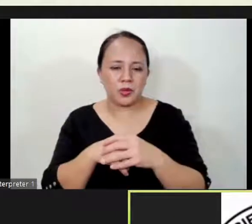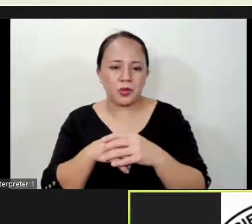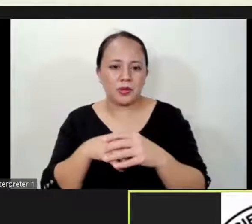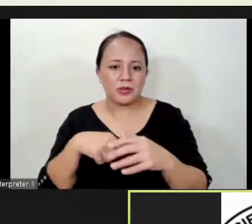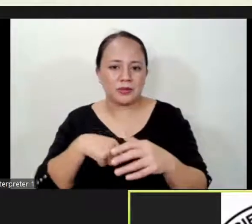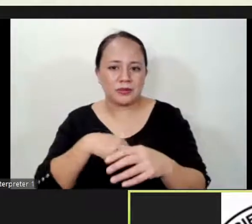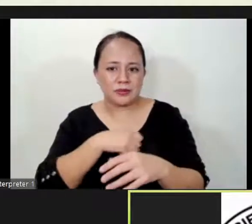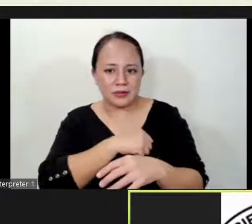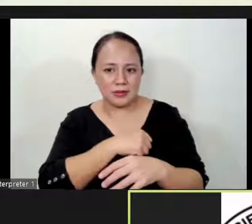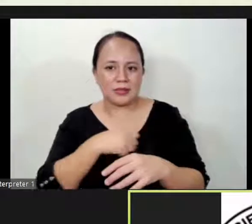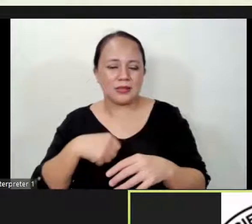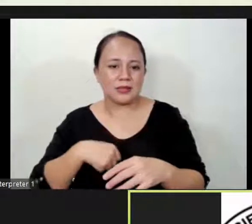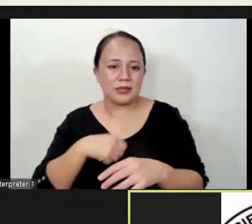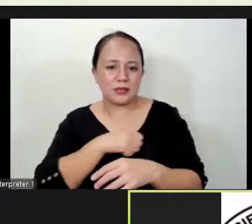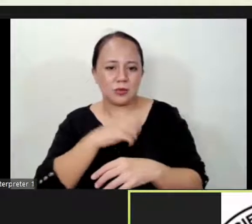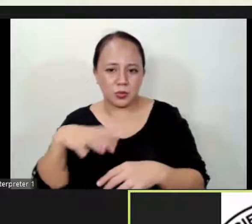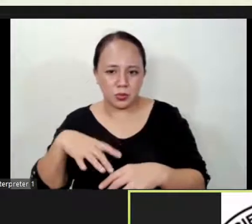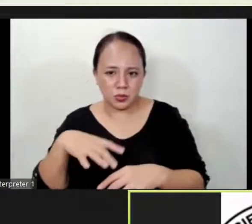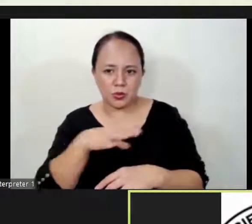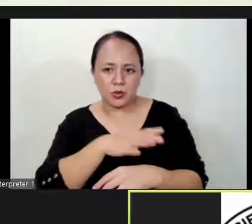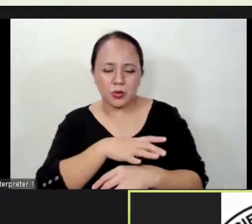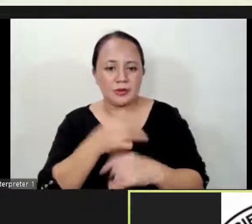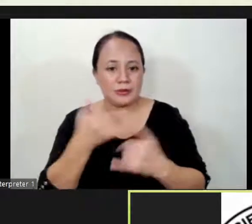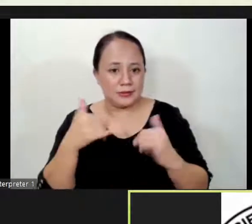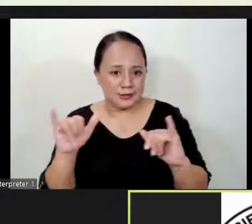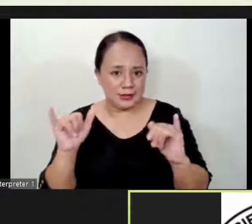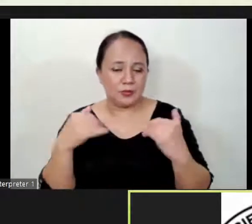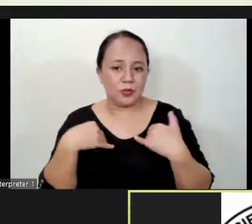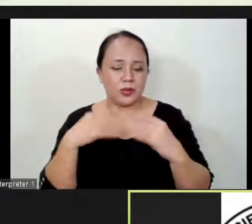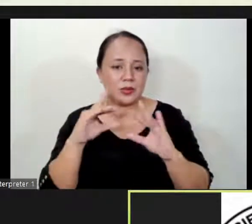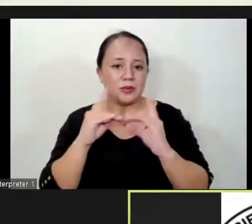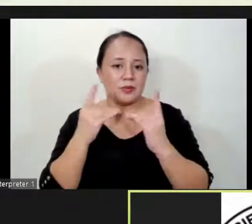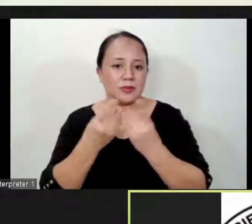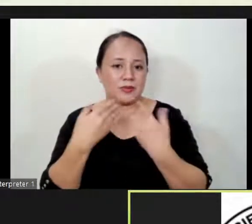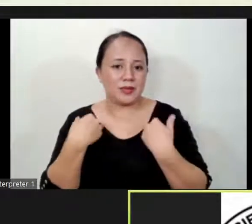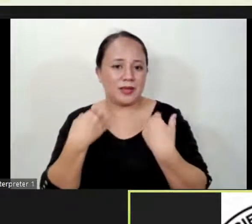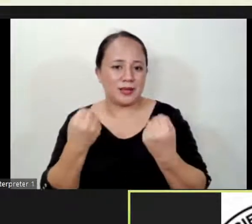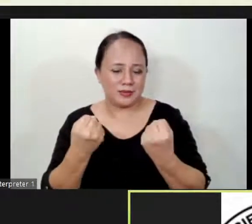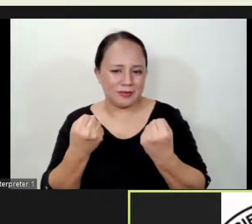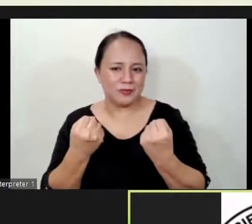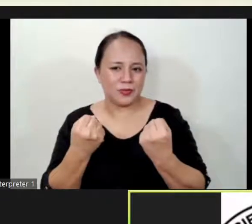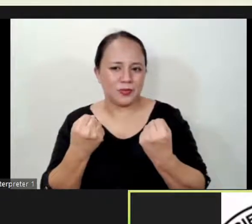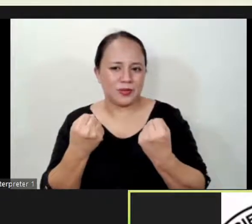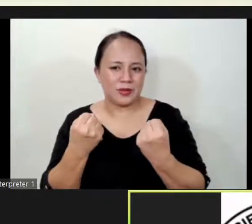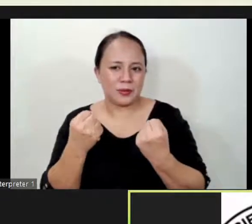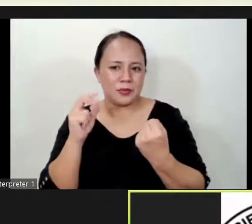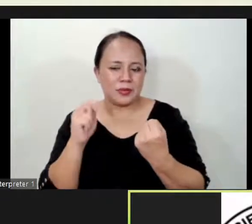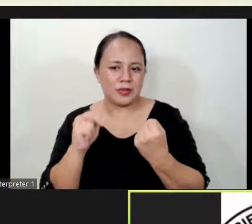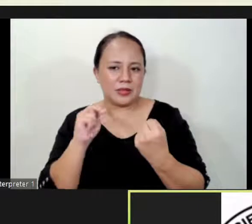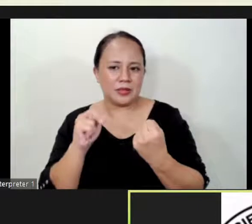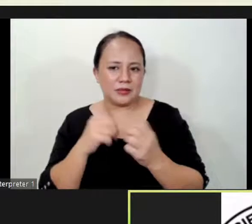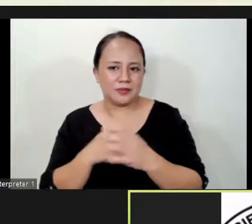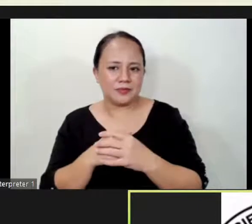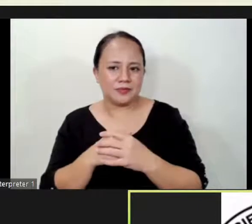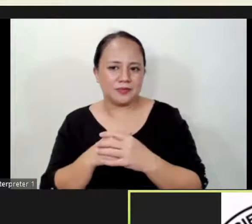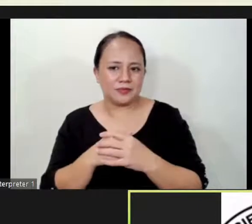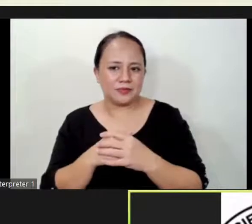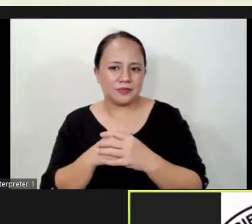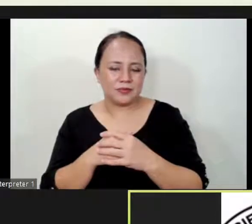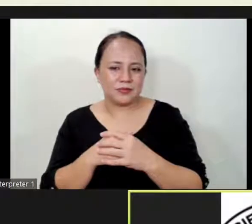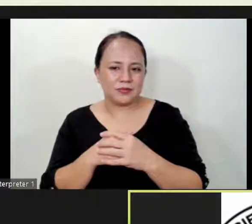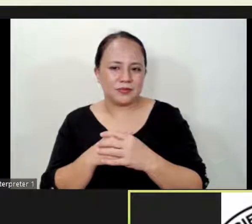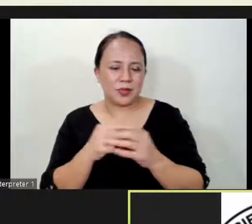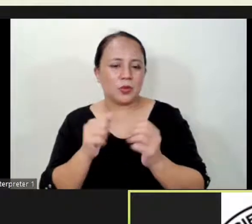and in the Congress, and also in the Department of Health. We need to be with them